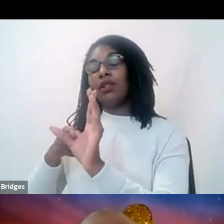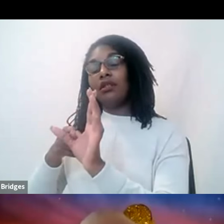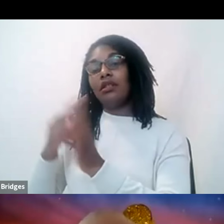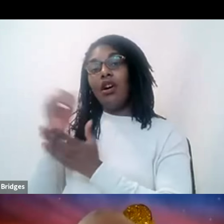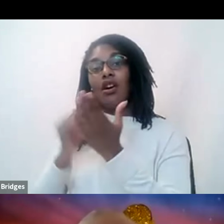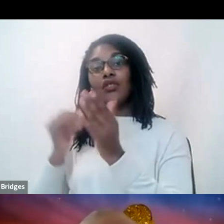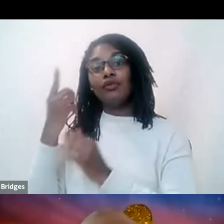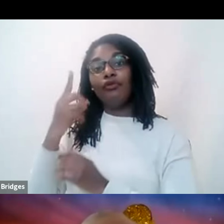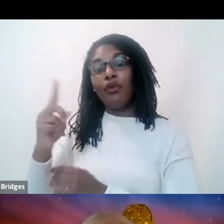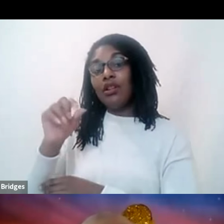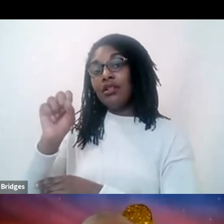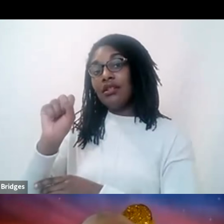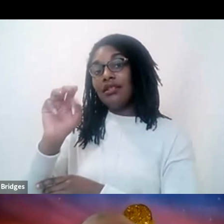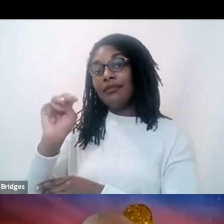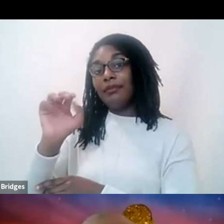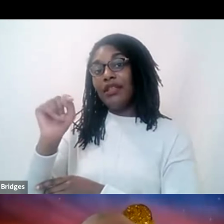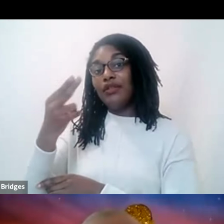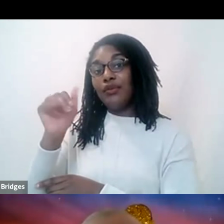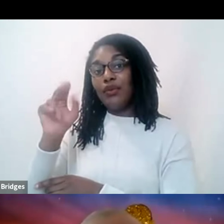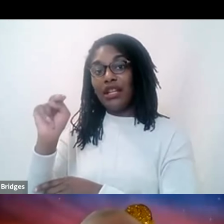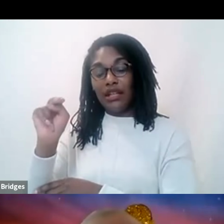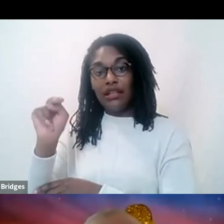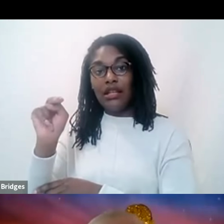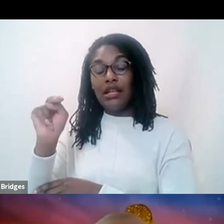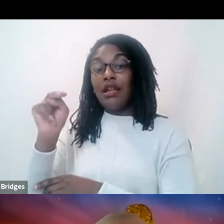the Smithsonian Institution's